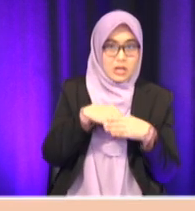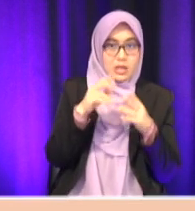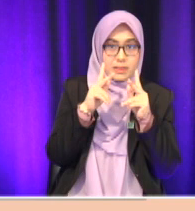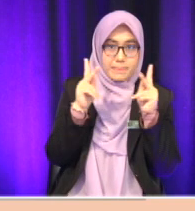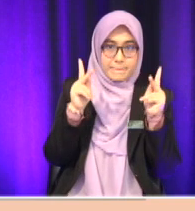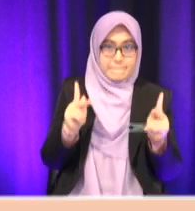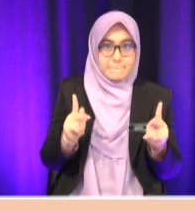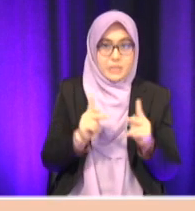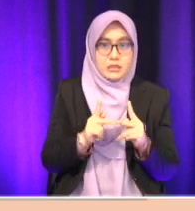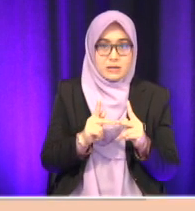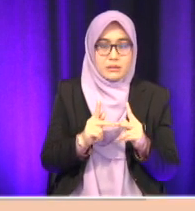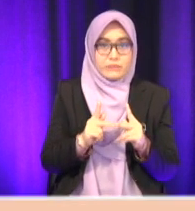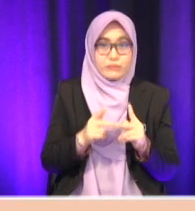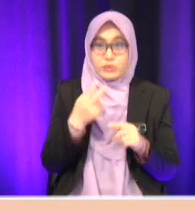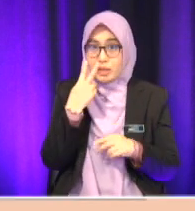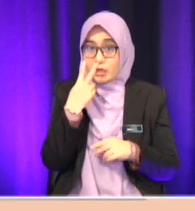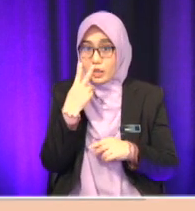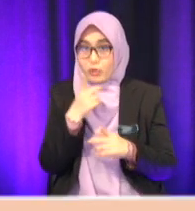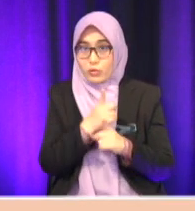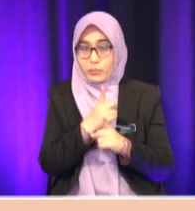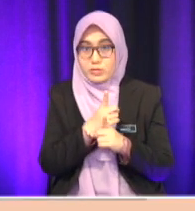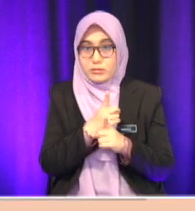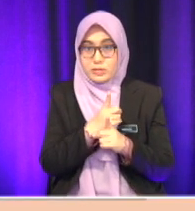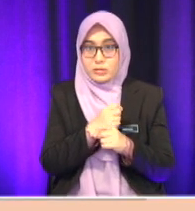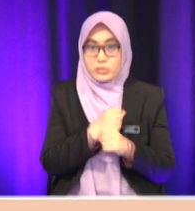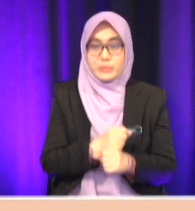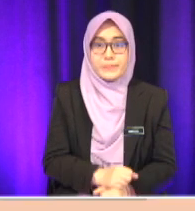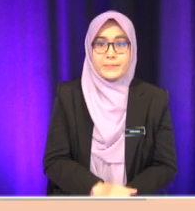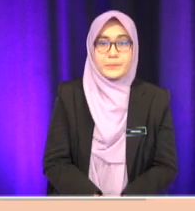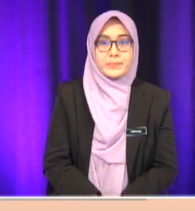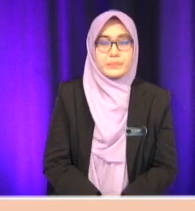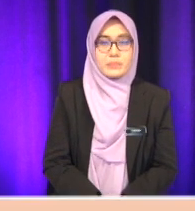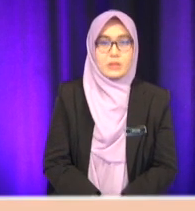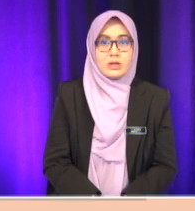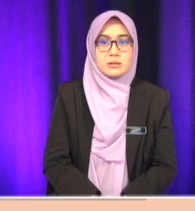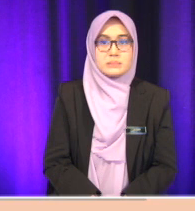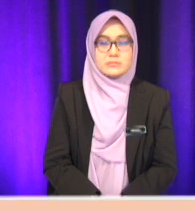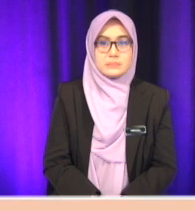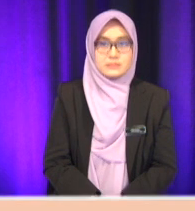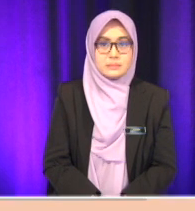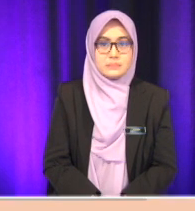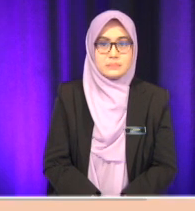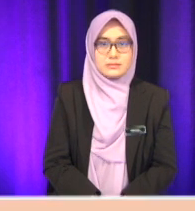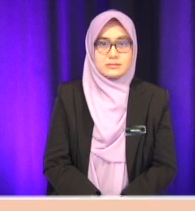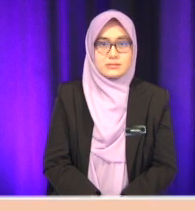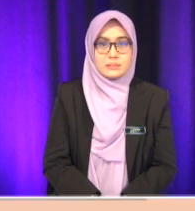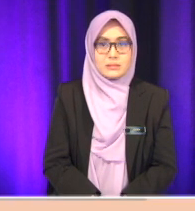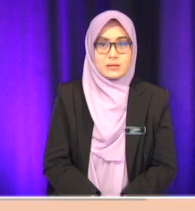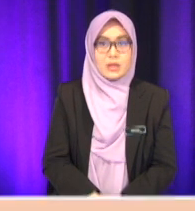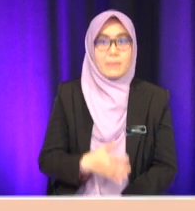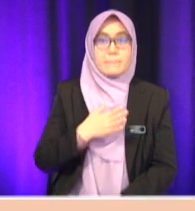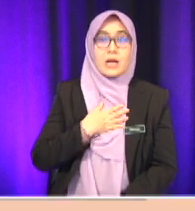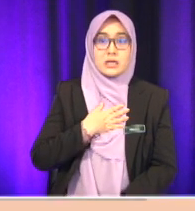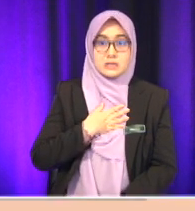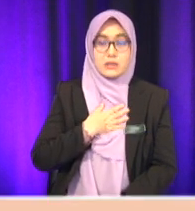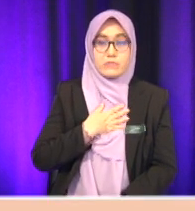who organized the work? Him or herself? Is it